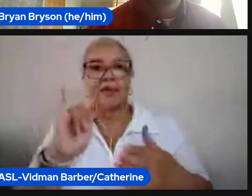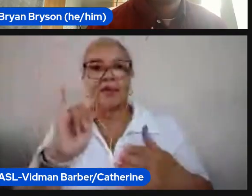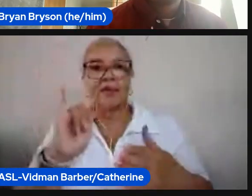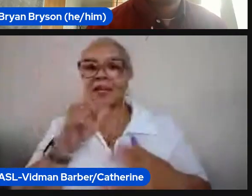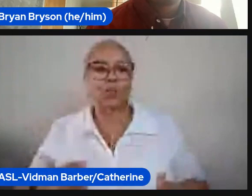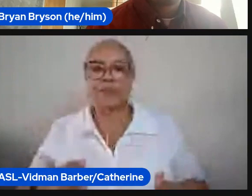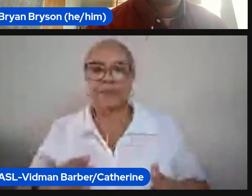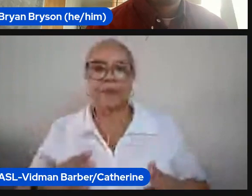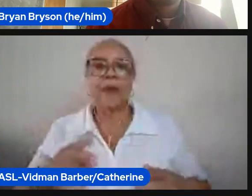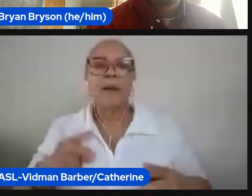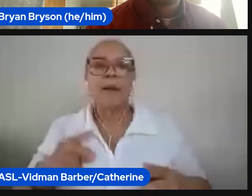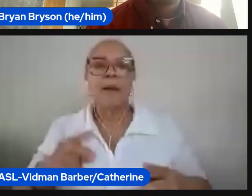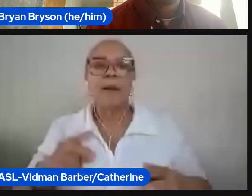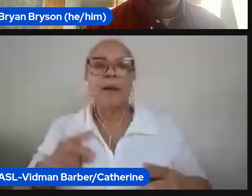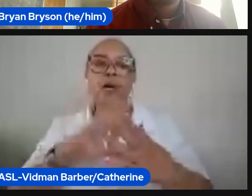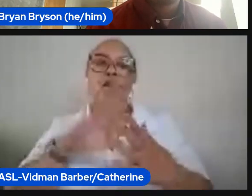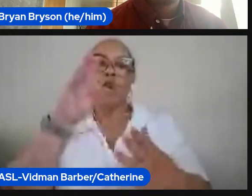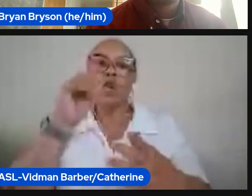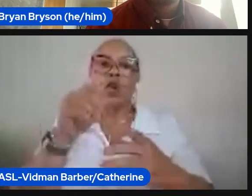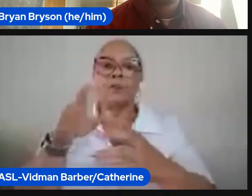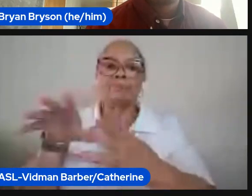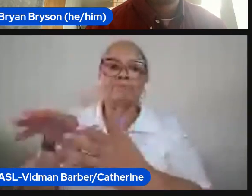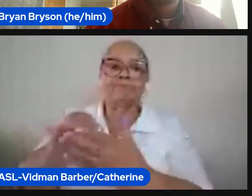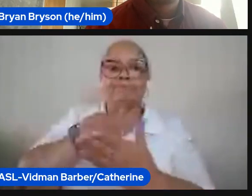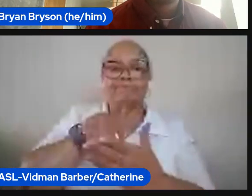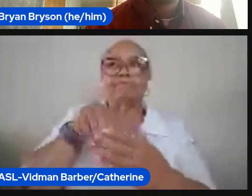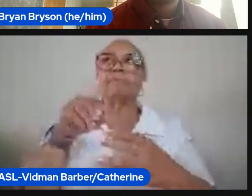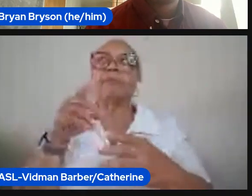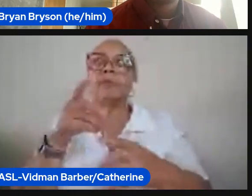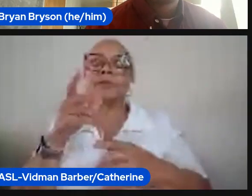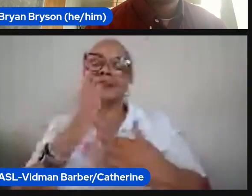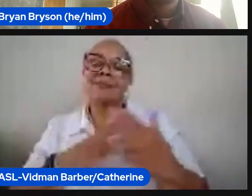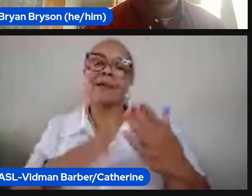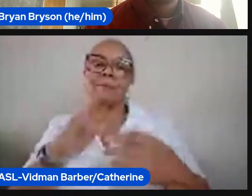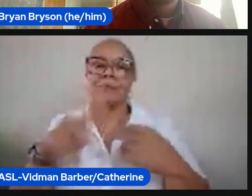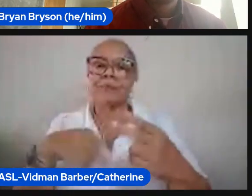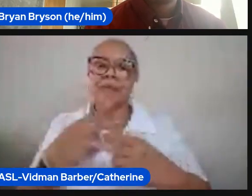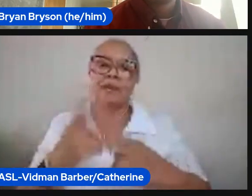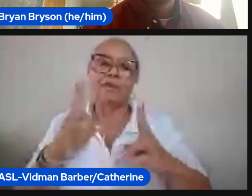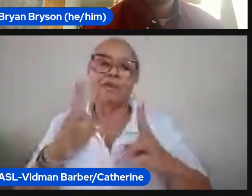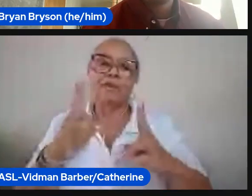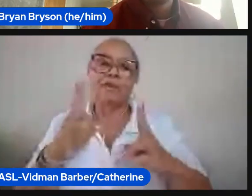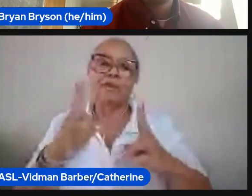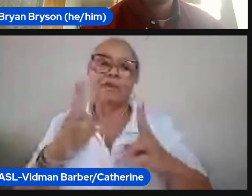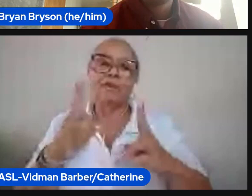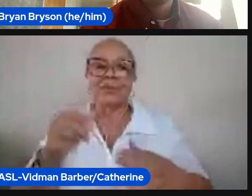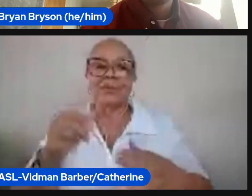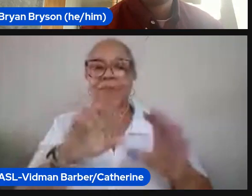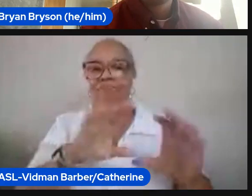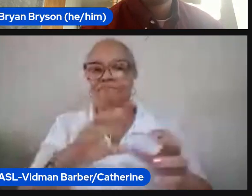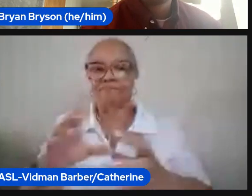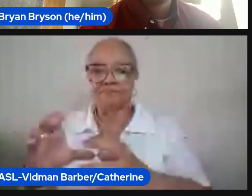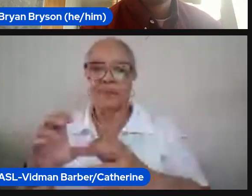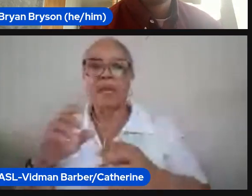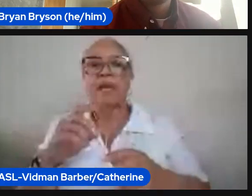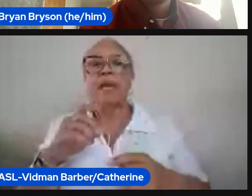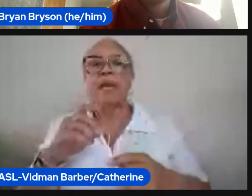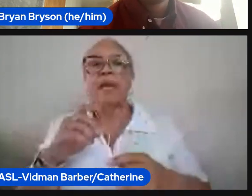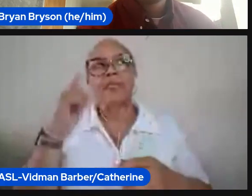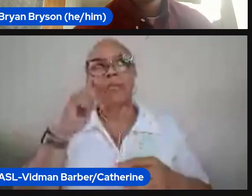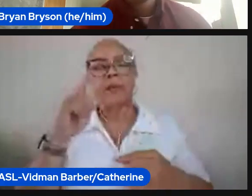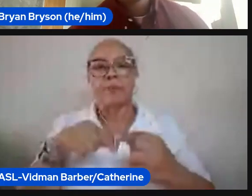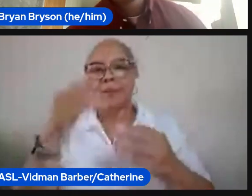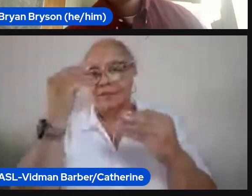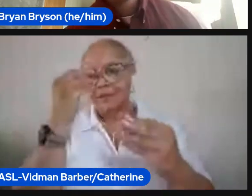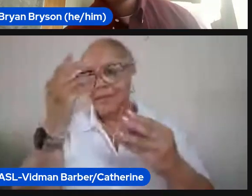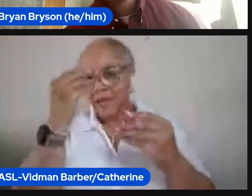intelligence, but learn from some sort of human substrate. So we can think of data.